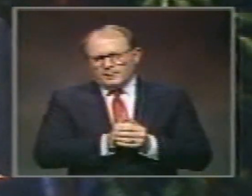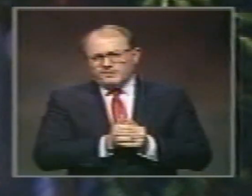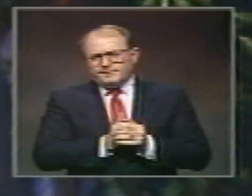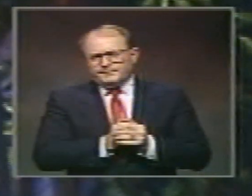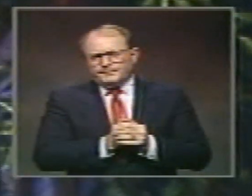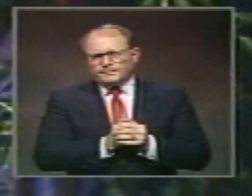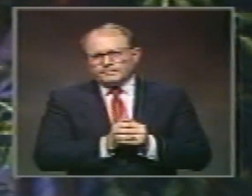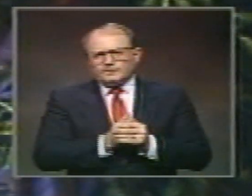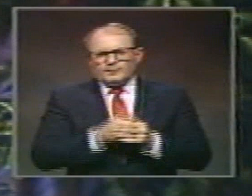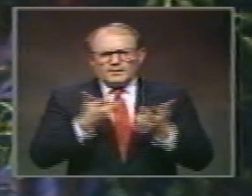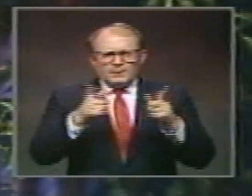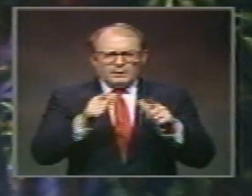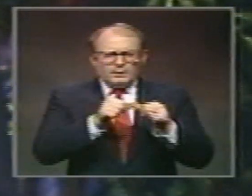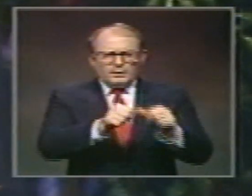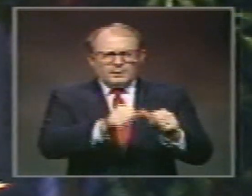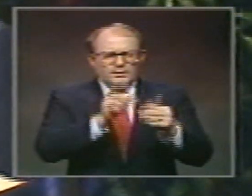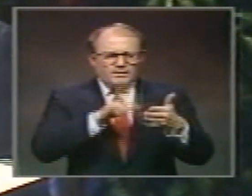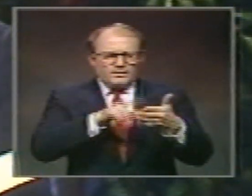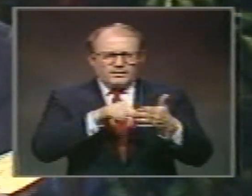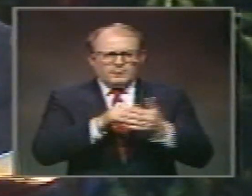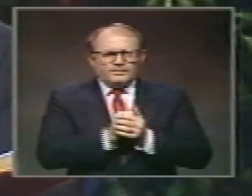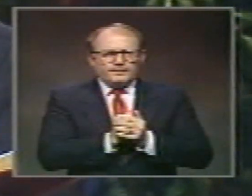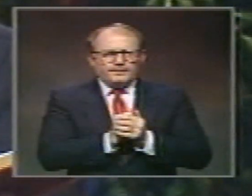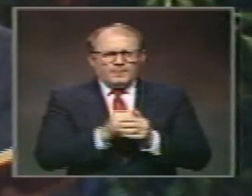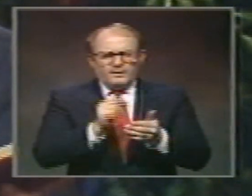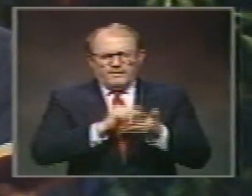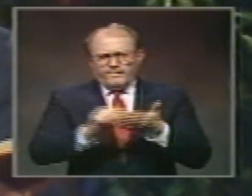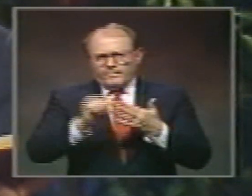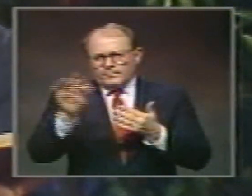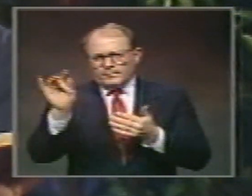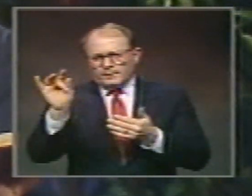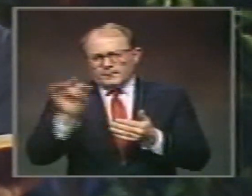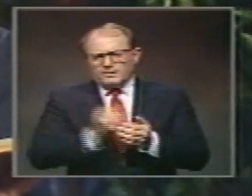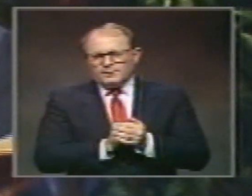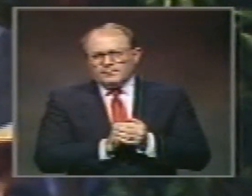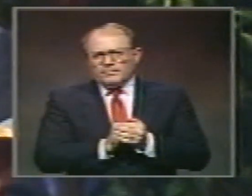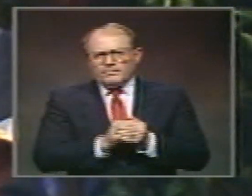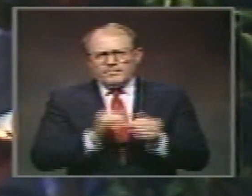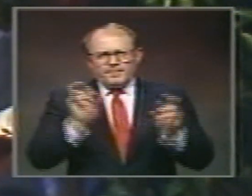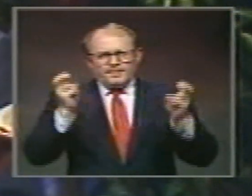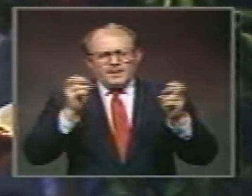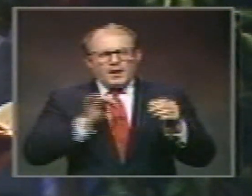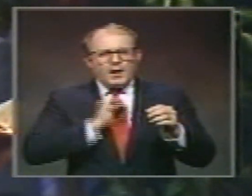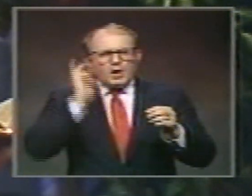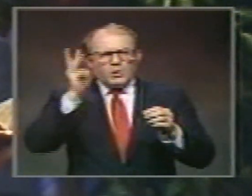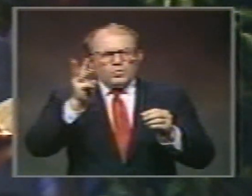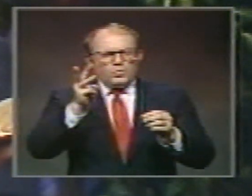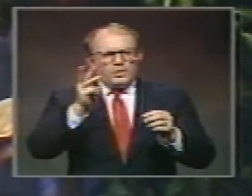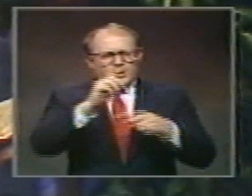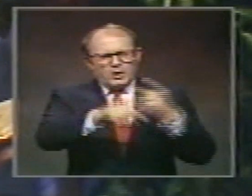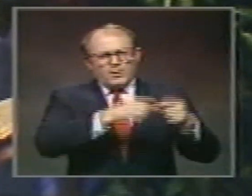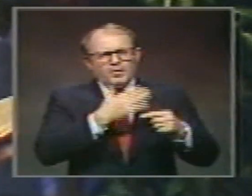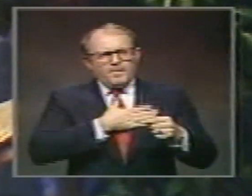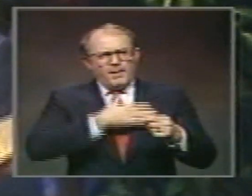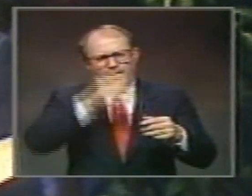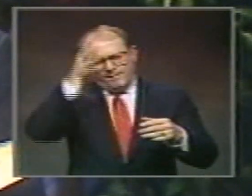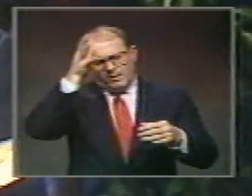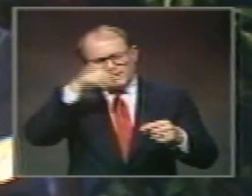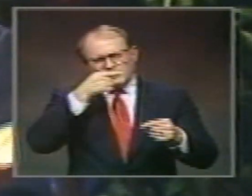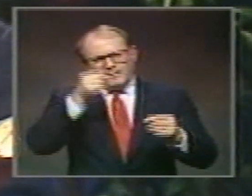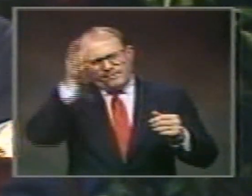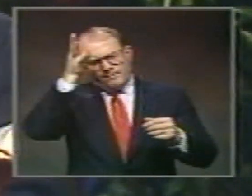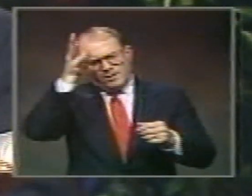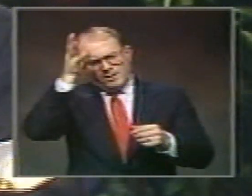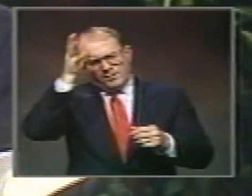Well, let's read on and see. Verse 18, I will arise and go to my father and will say unto him,